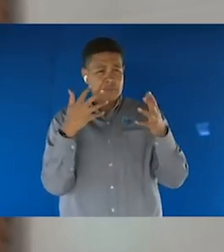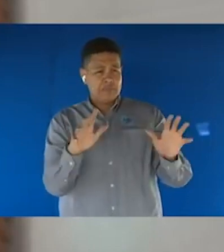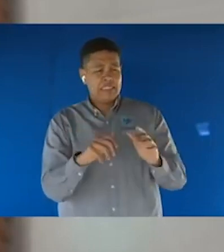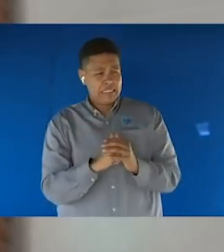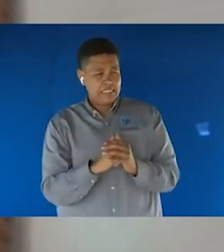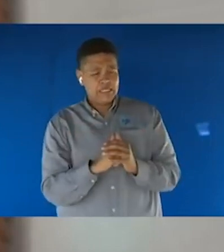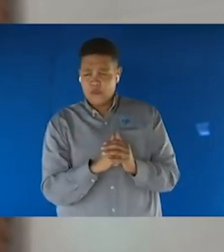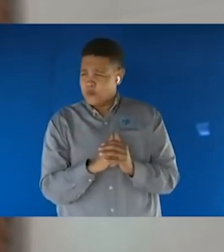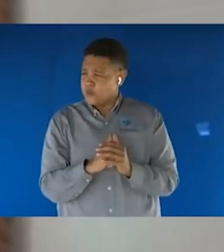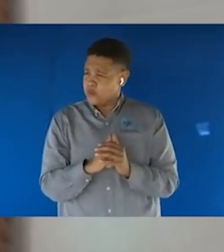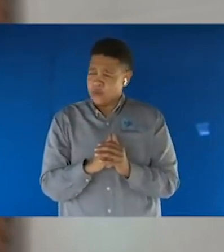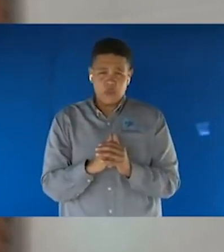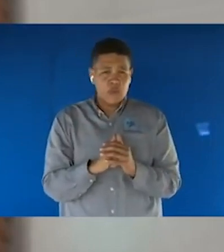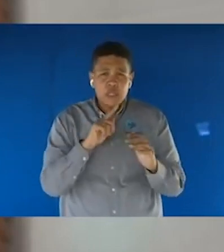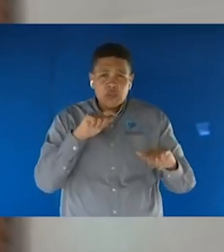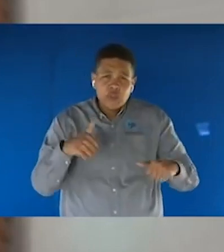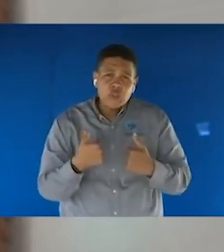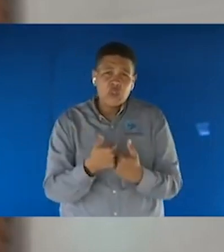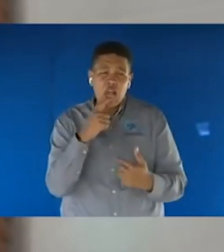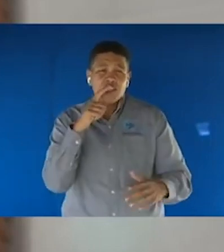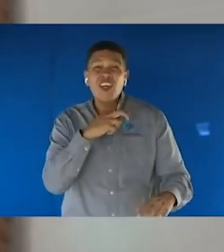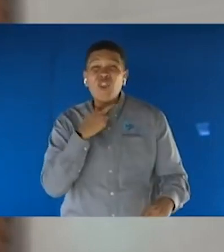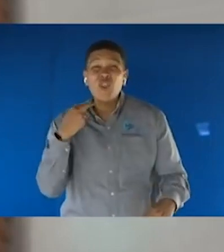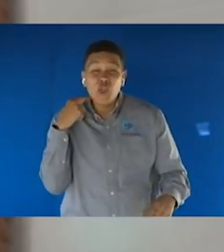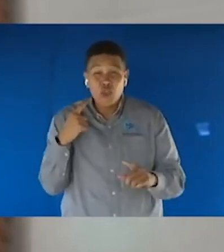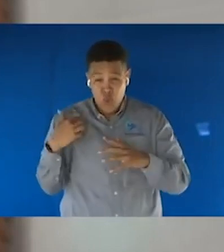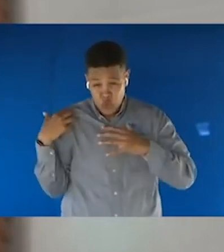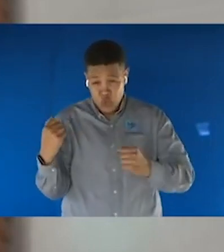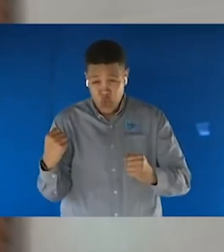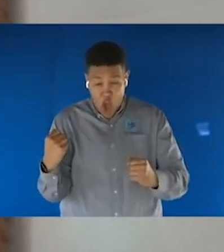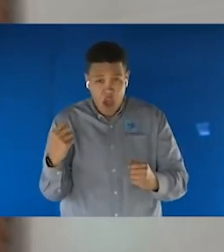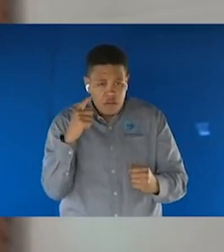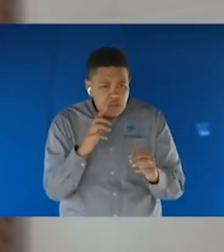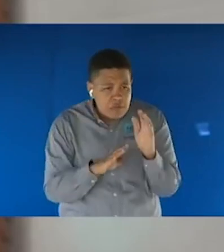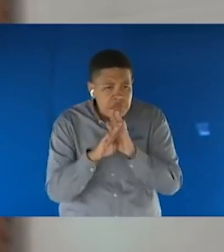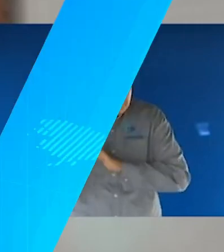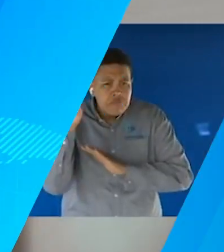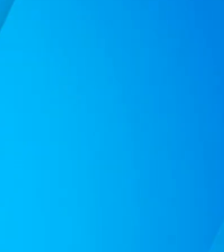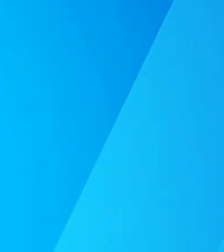2021, the challenges and threats to our strong recovery will continue in 2022.